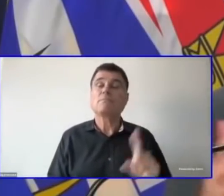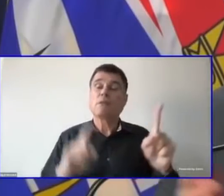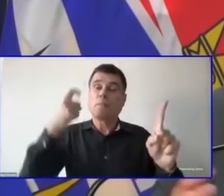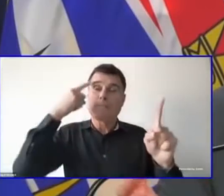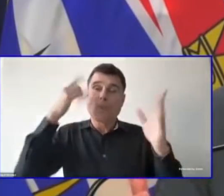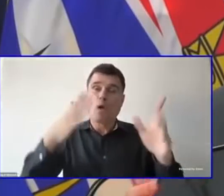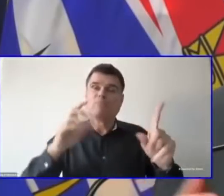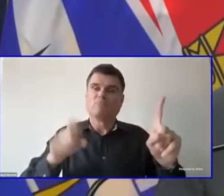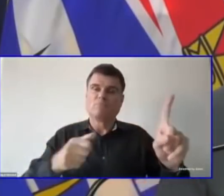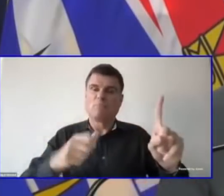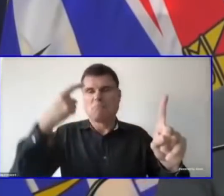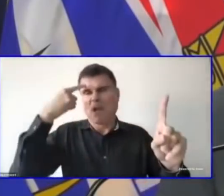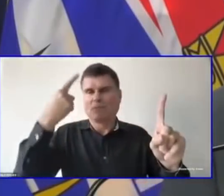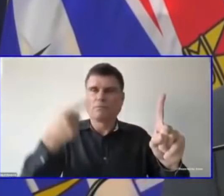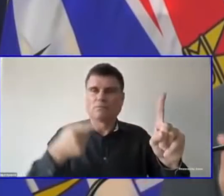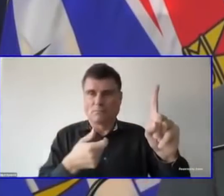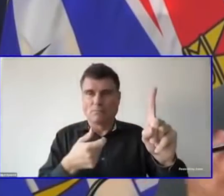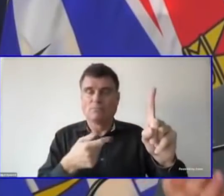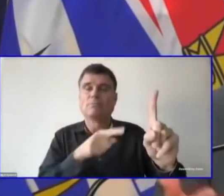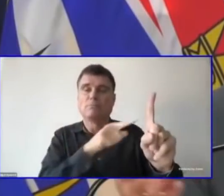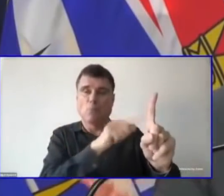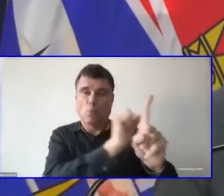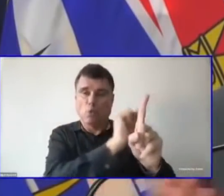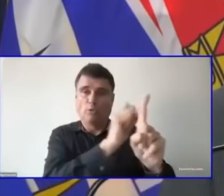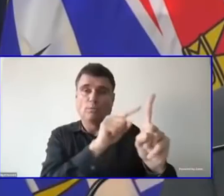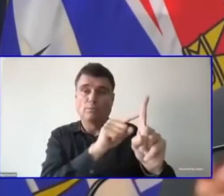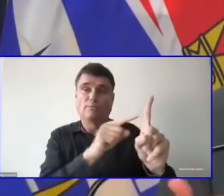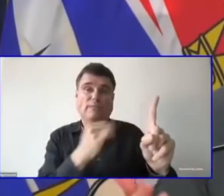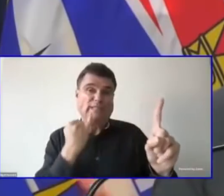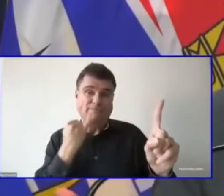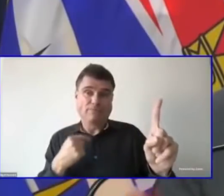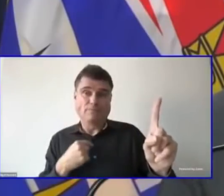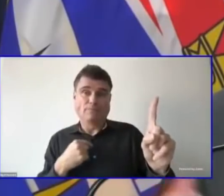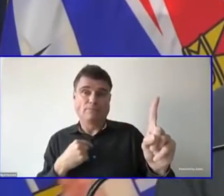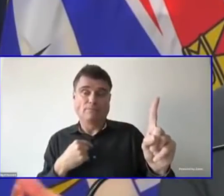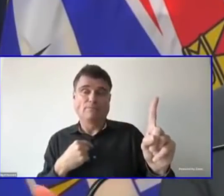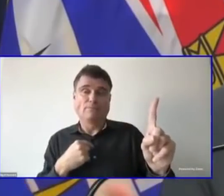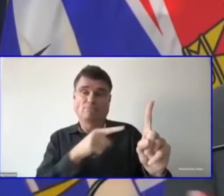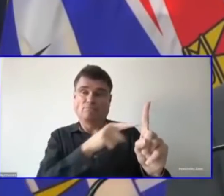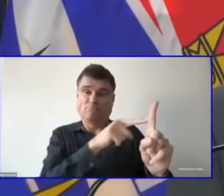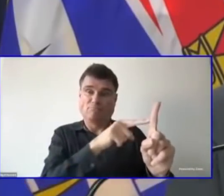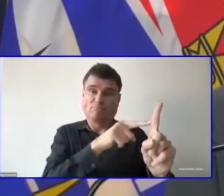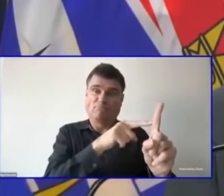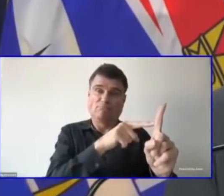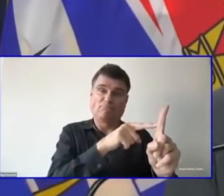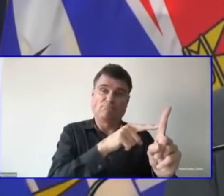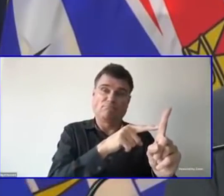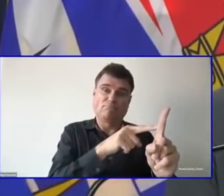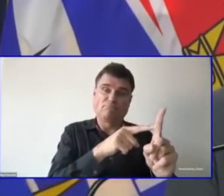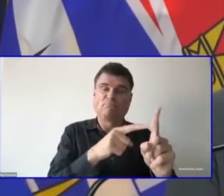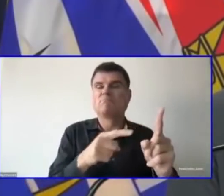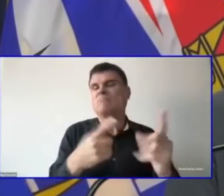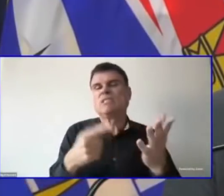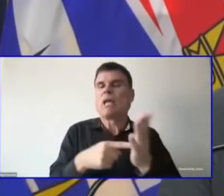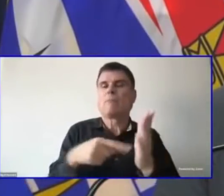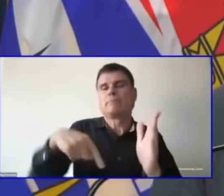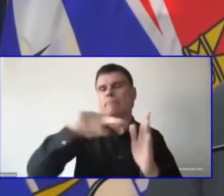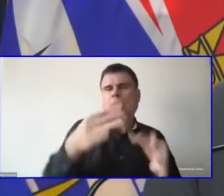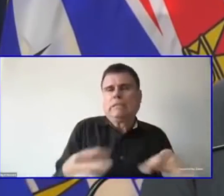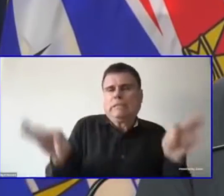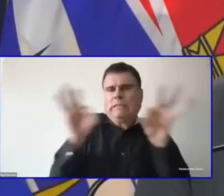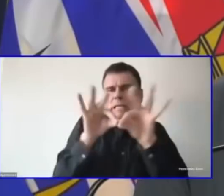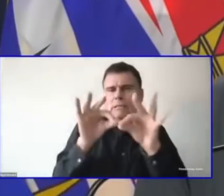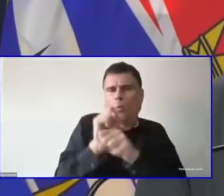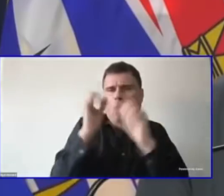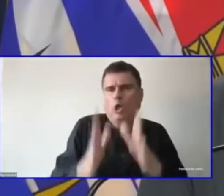businesses, particularly some of the essential businesses, where there's sequential testing, and that obviously can continue, and we